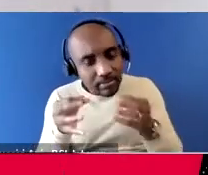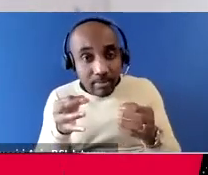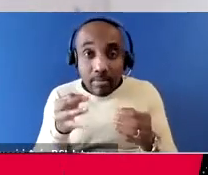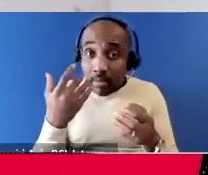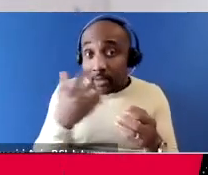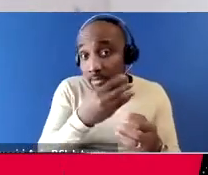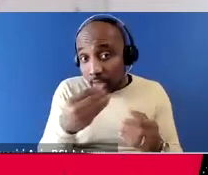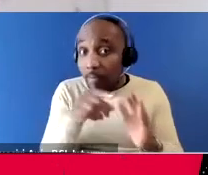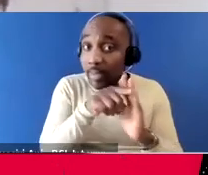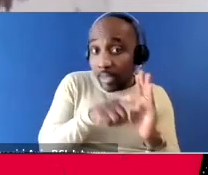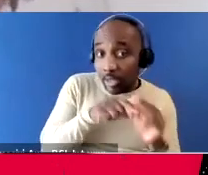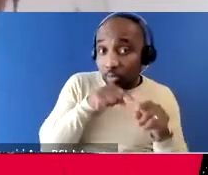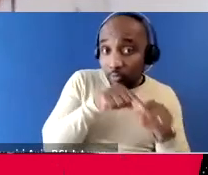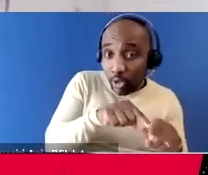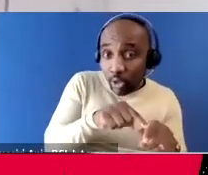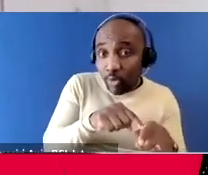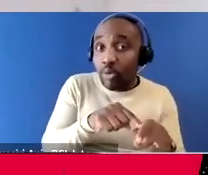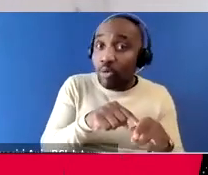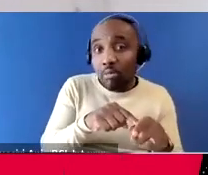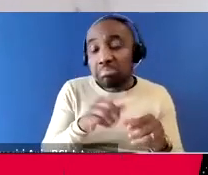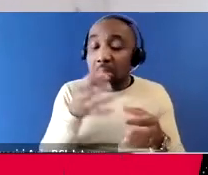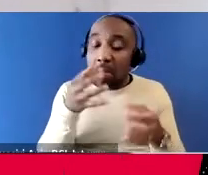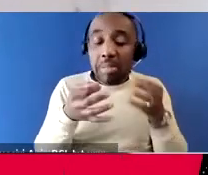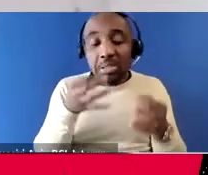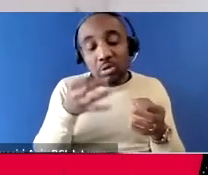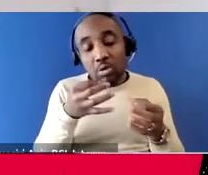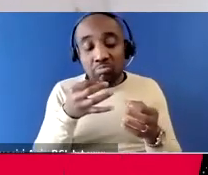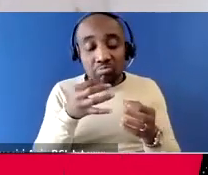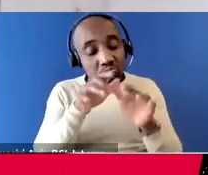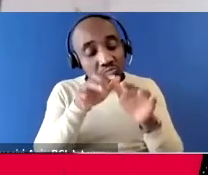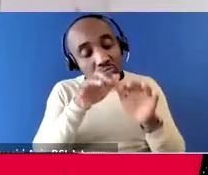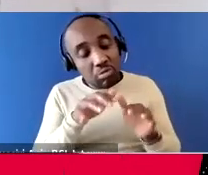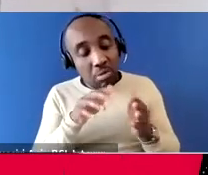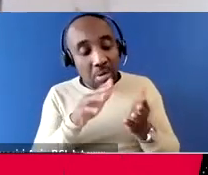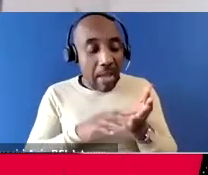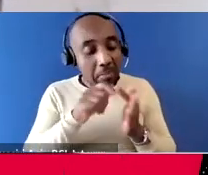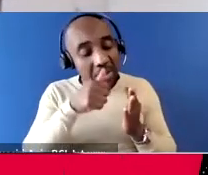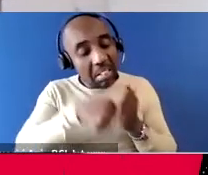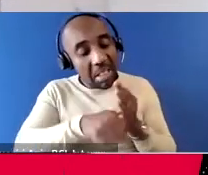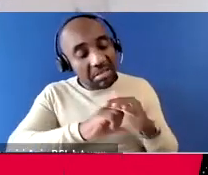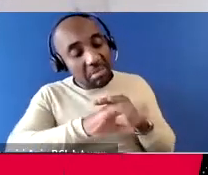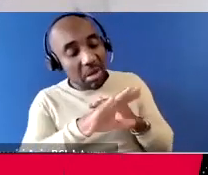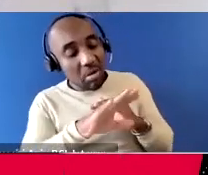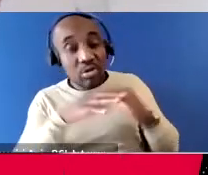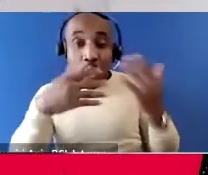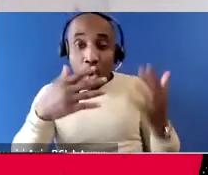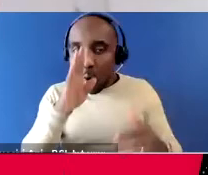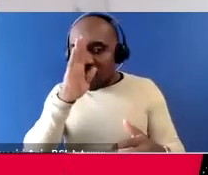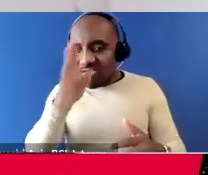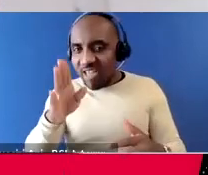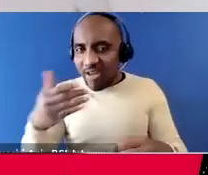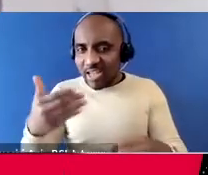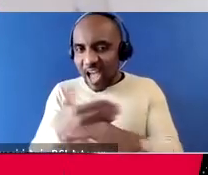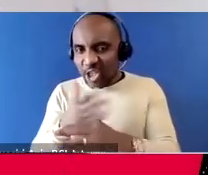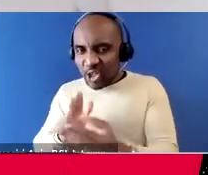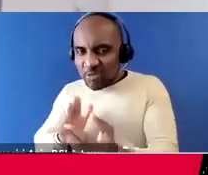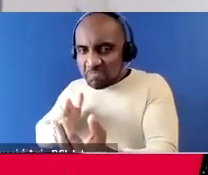intervening in the supply chain to stop that relationship running as smoothly as it would like.